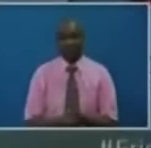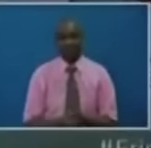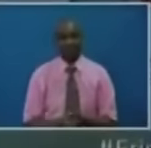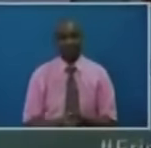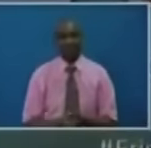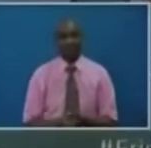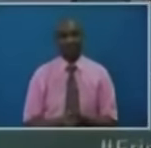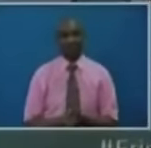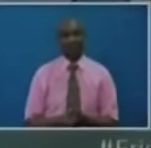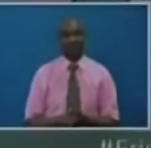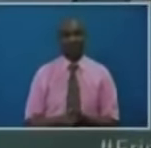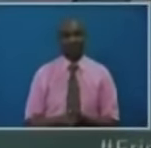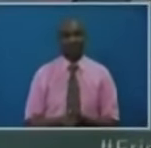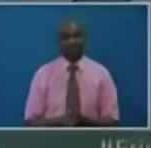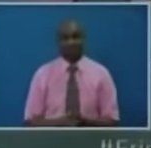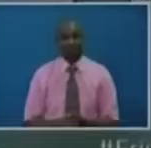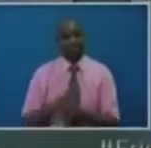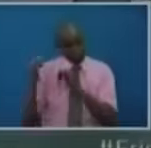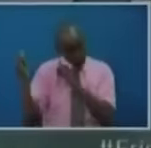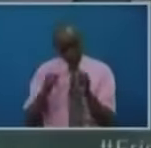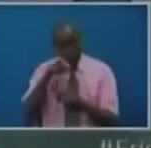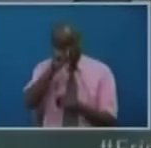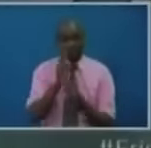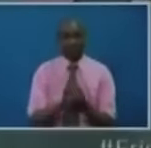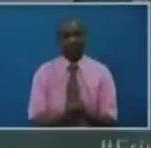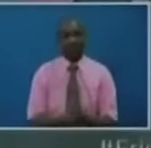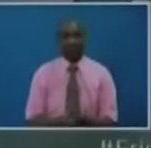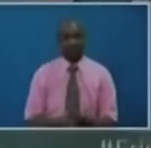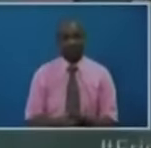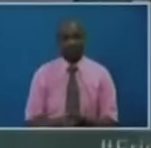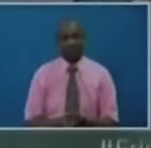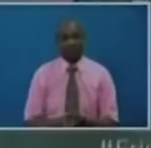embarrass us. Okay, so take it away. Introduce yourself.